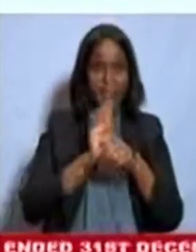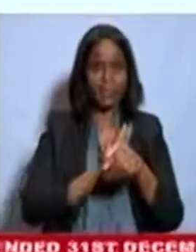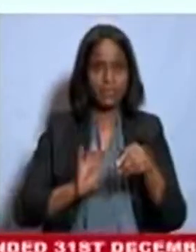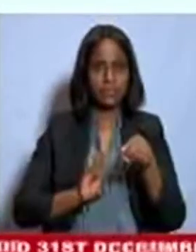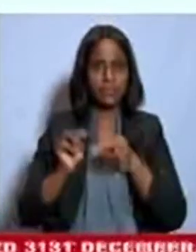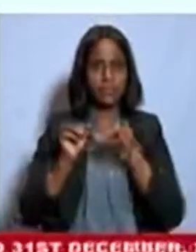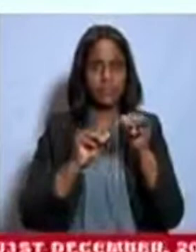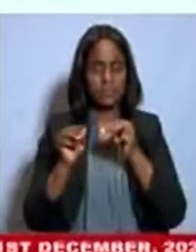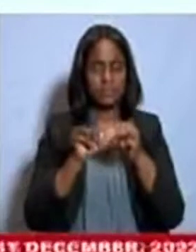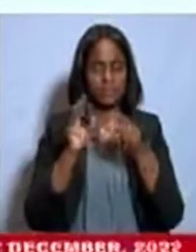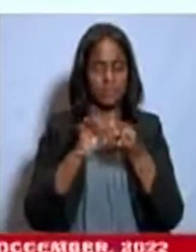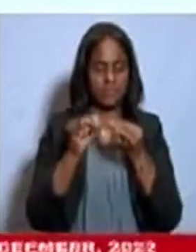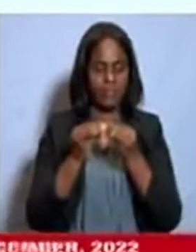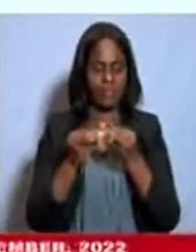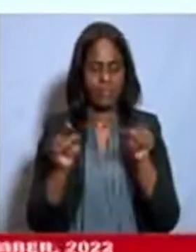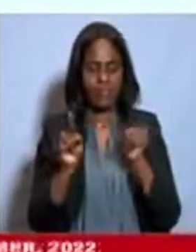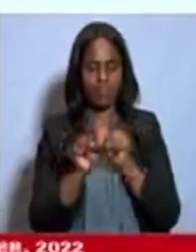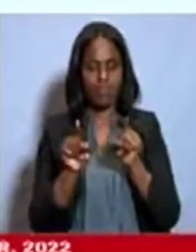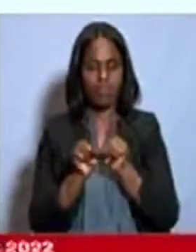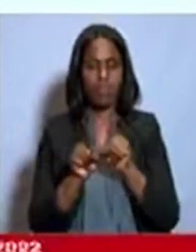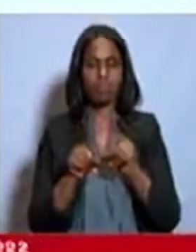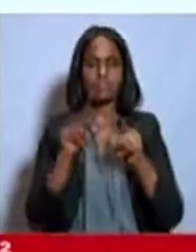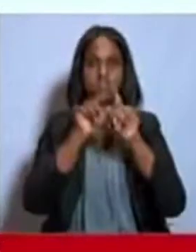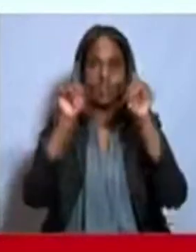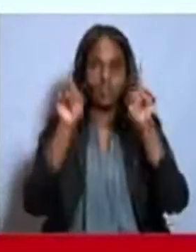Management, TPIN and TPIN certificate.